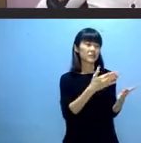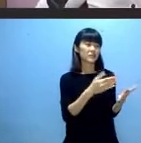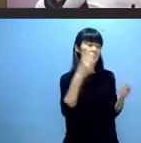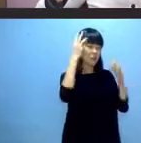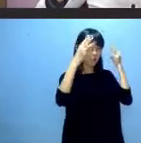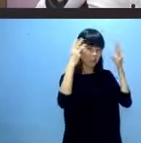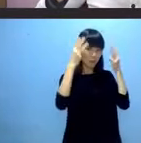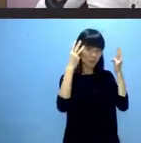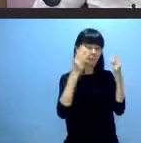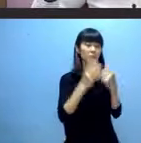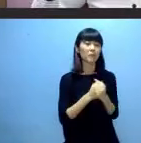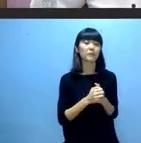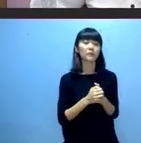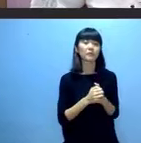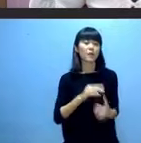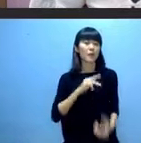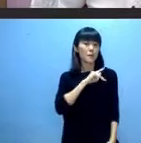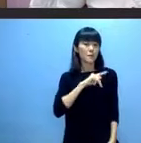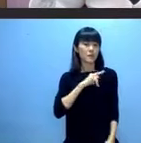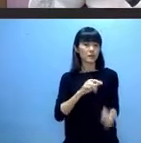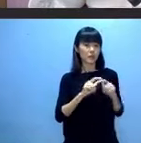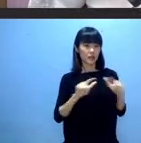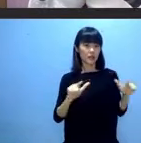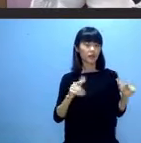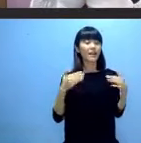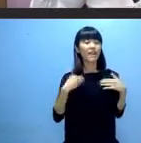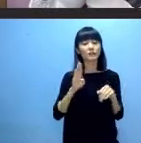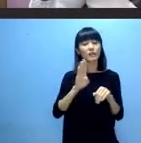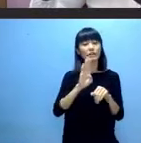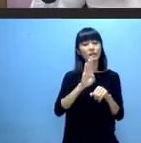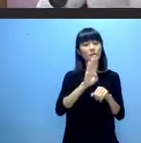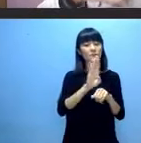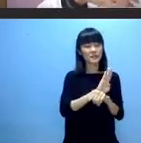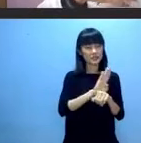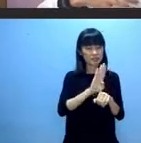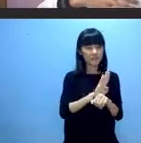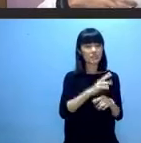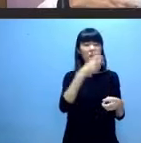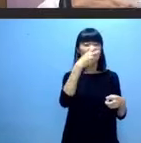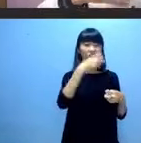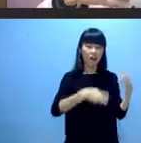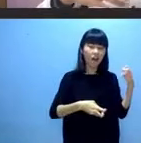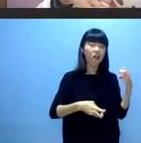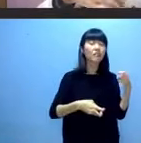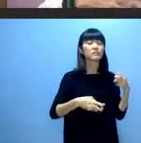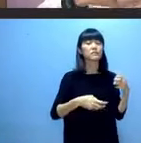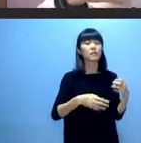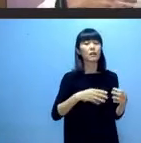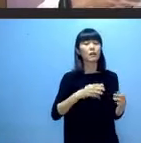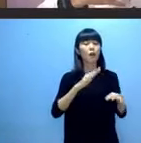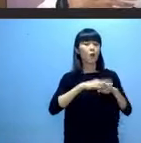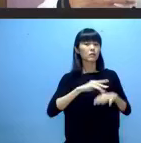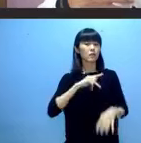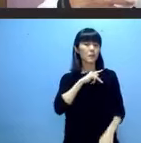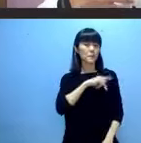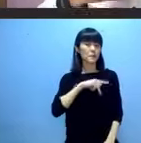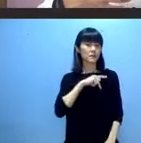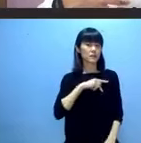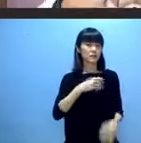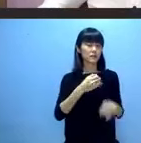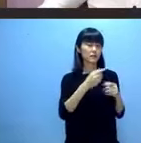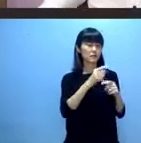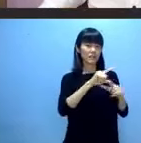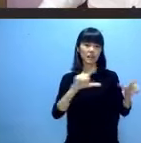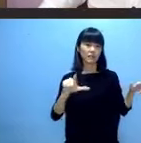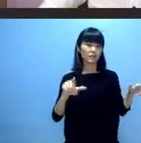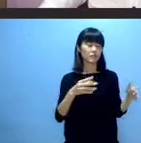At a personal level, I mean, obviously that's the business, the hard part of it, the dollars and cents. At a personal level, what tugged at your heartstrings? What were some things that you were worried